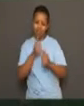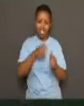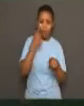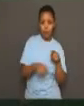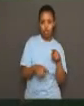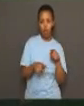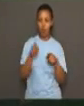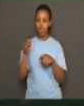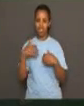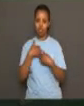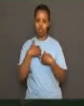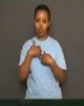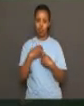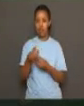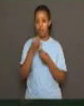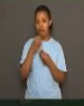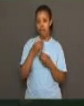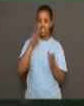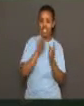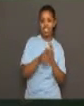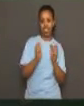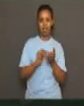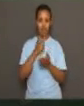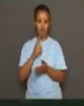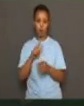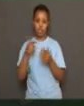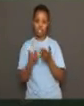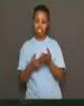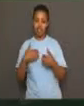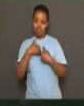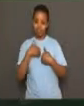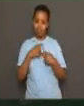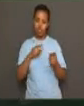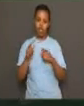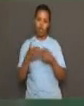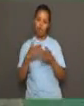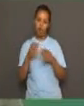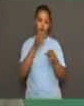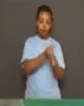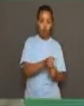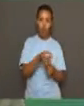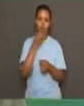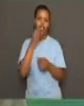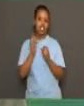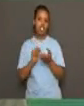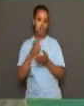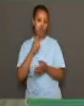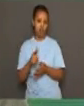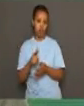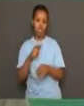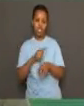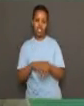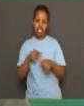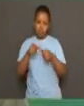the prey of the hyena, since the predator will have a better chance at catching it. Over